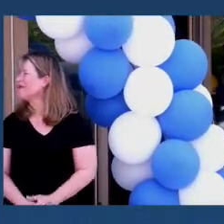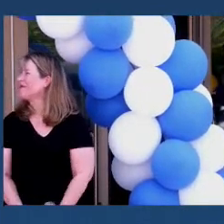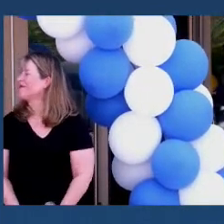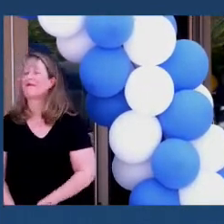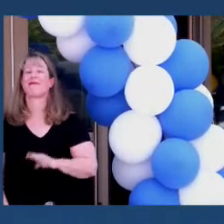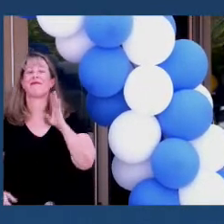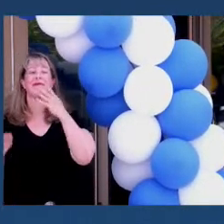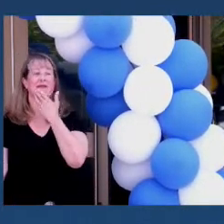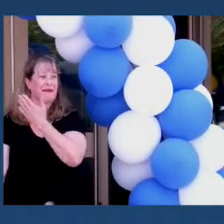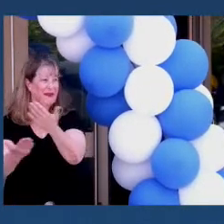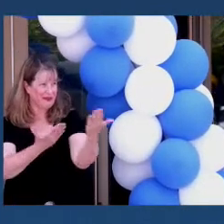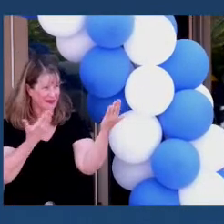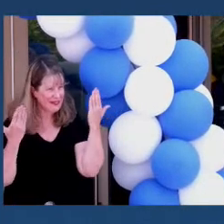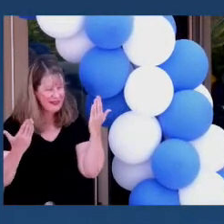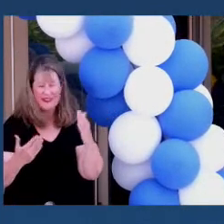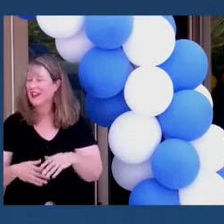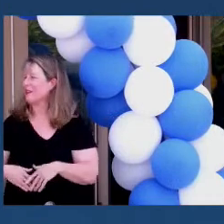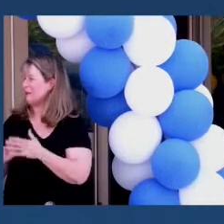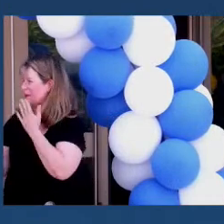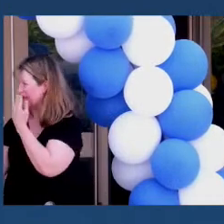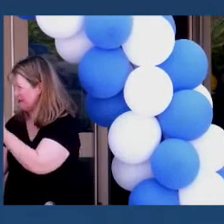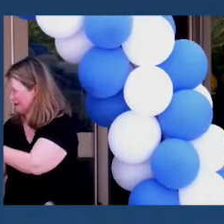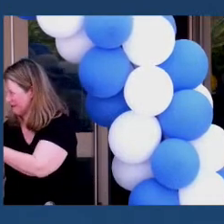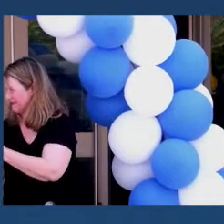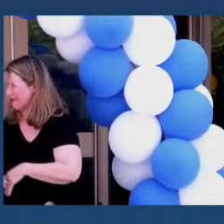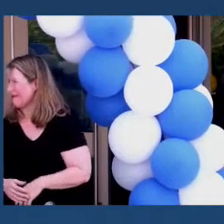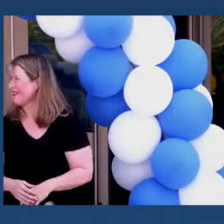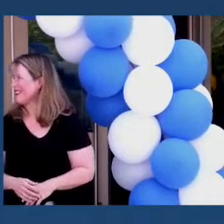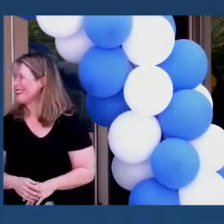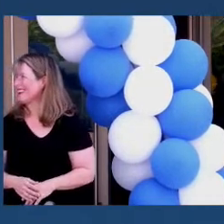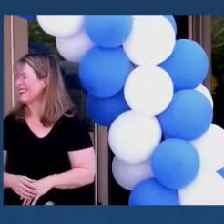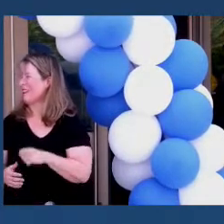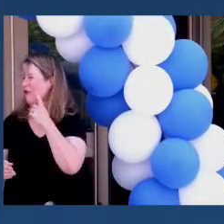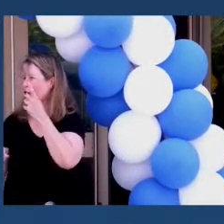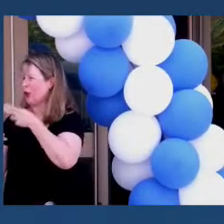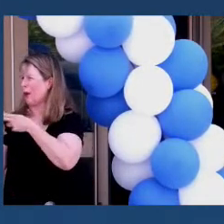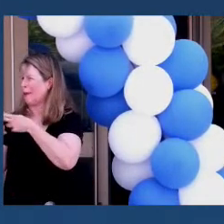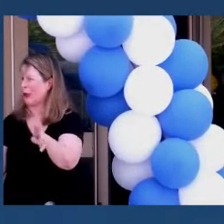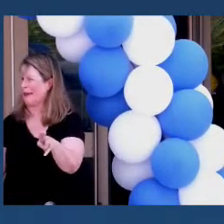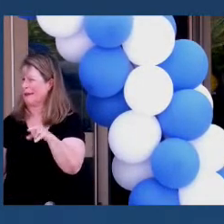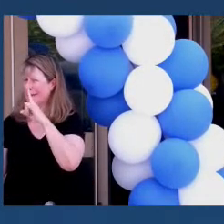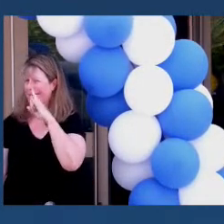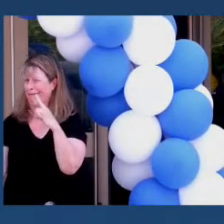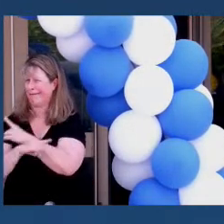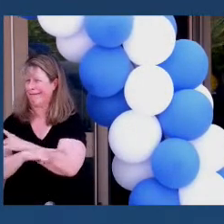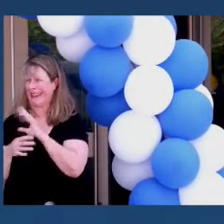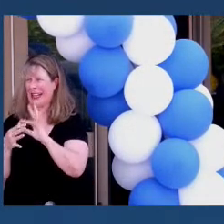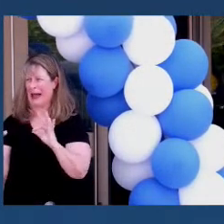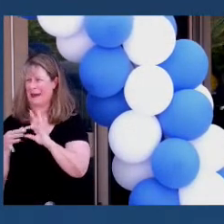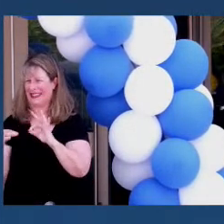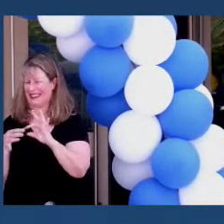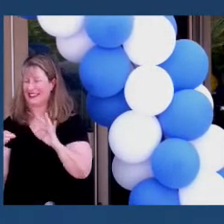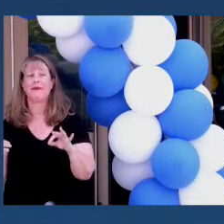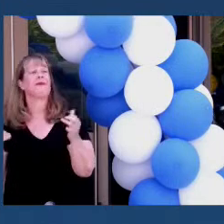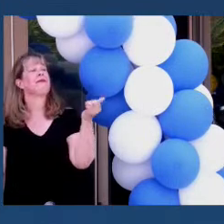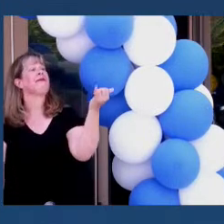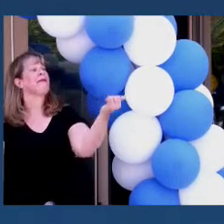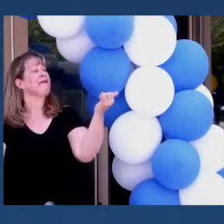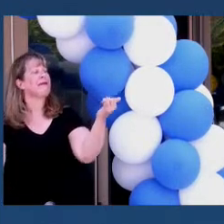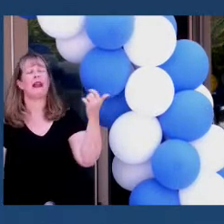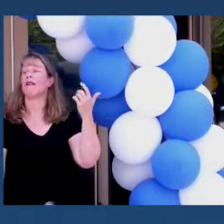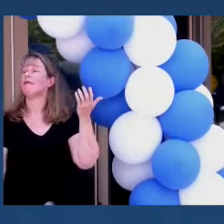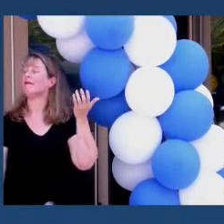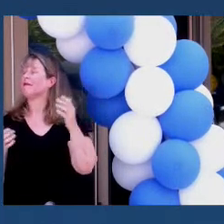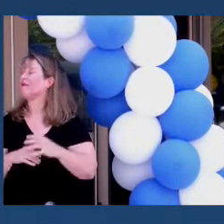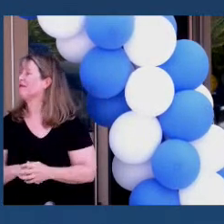All right, thank you, Mr. Congo, for your brief comments. At this time, we will